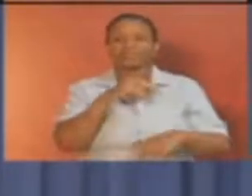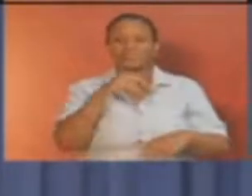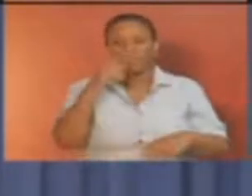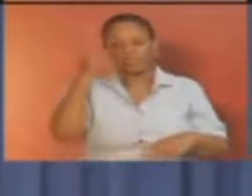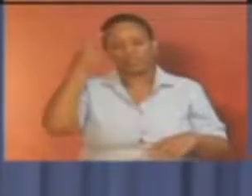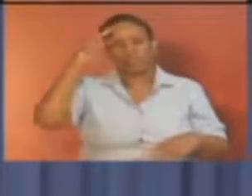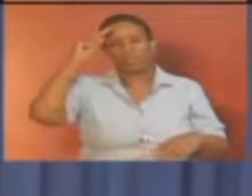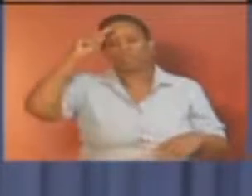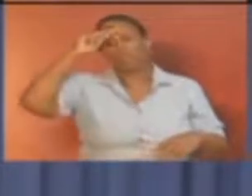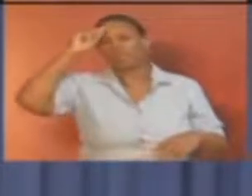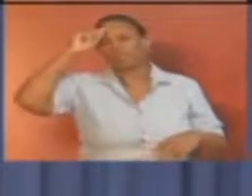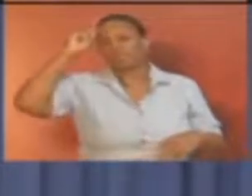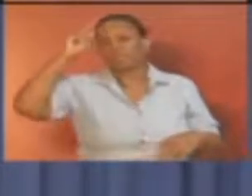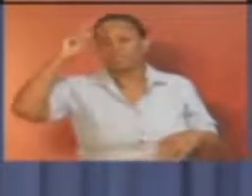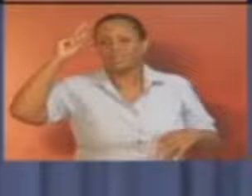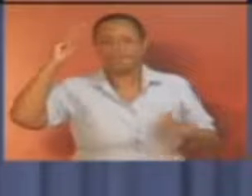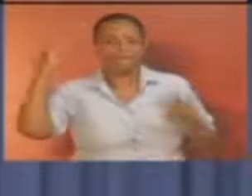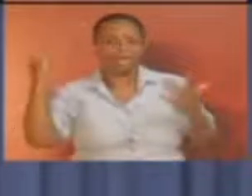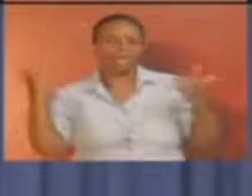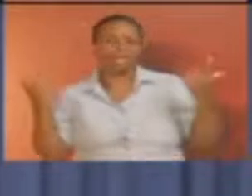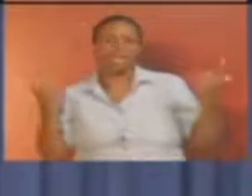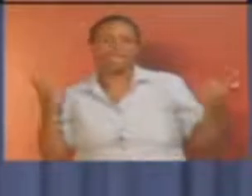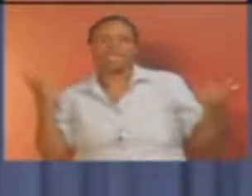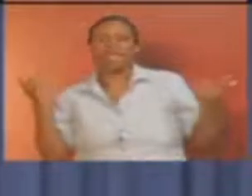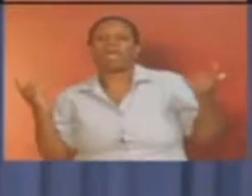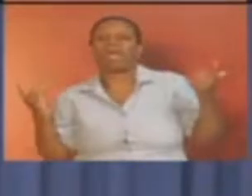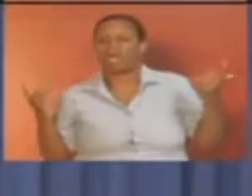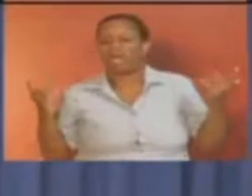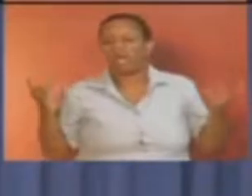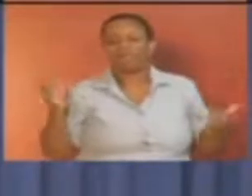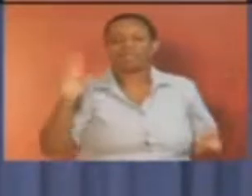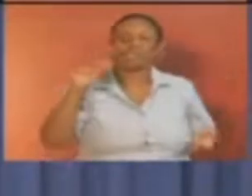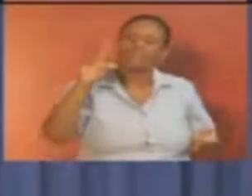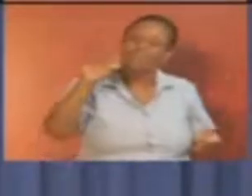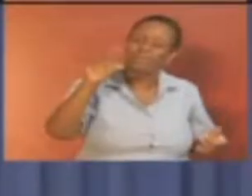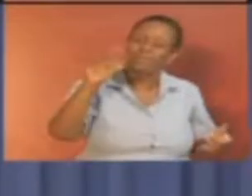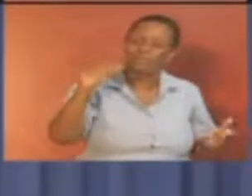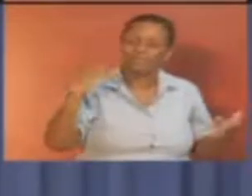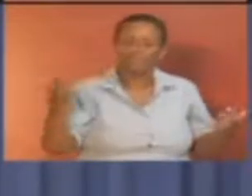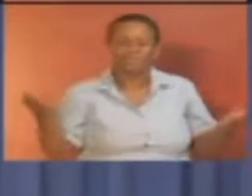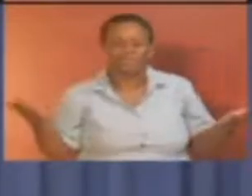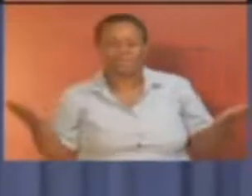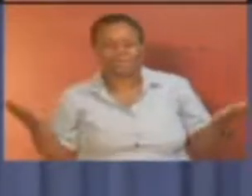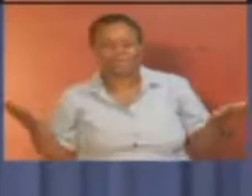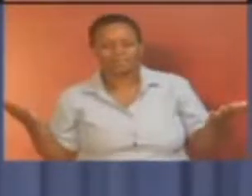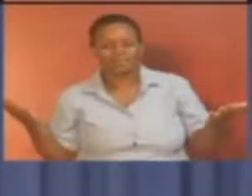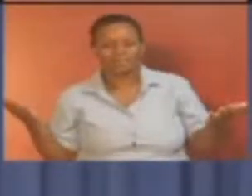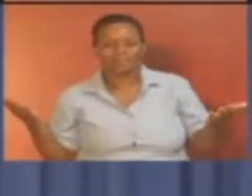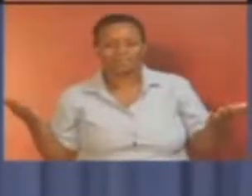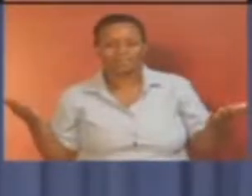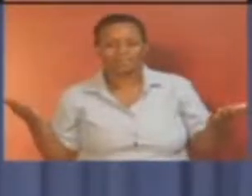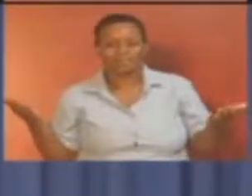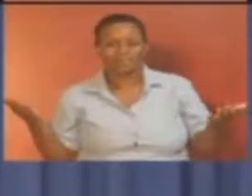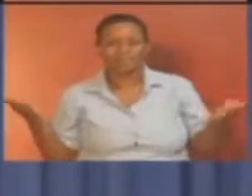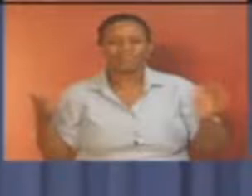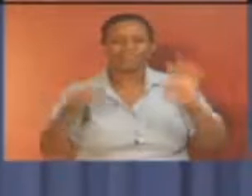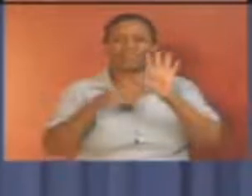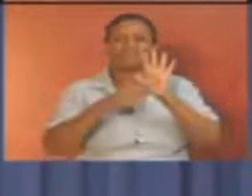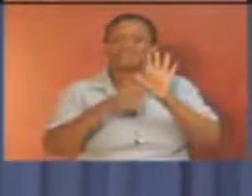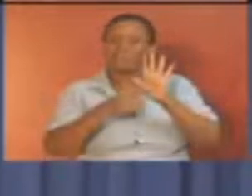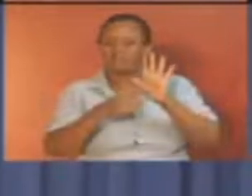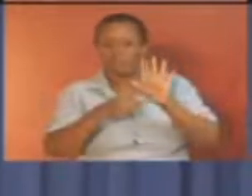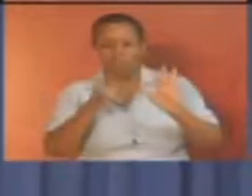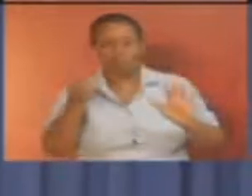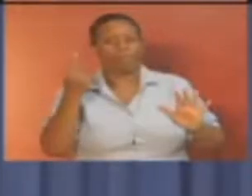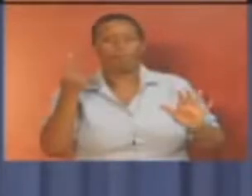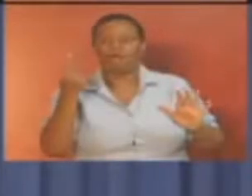been vaccinated, so I am exempted. No. I can tell you there's one country in the Pacific that has a very high level